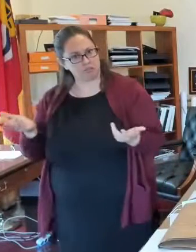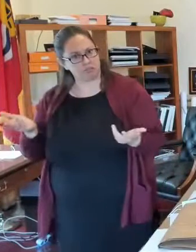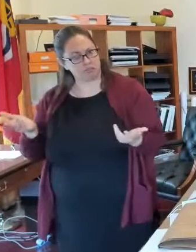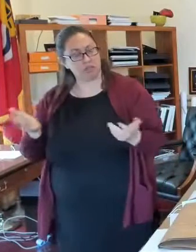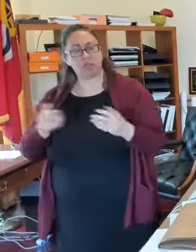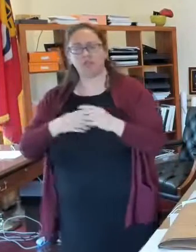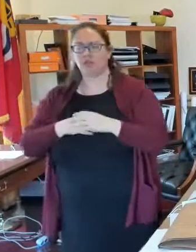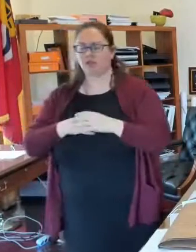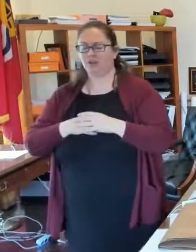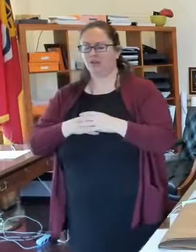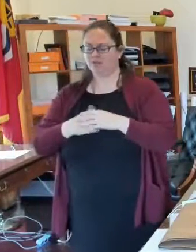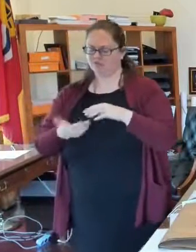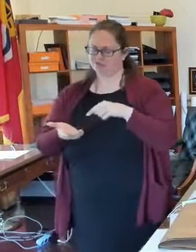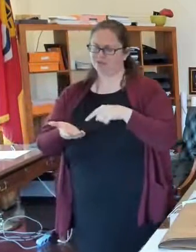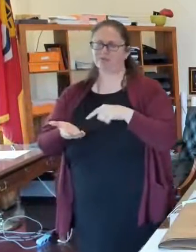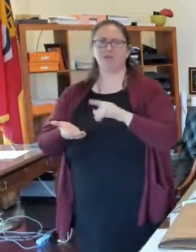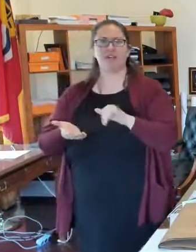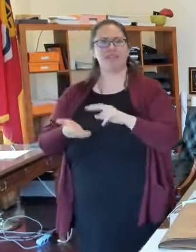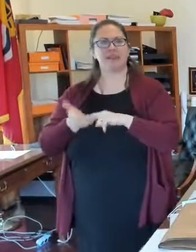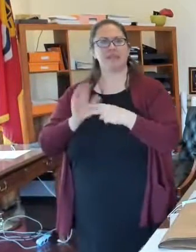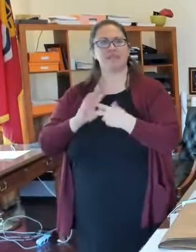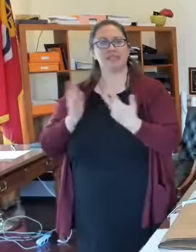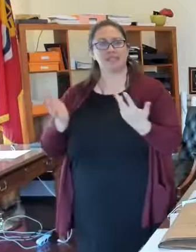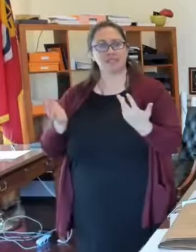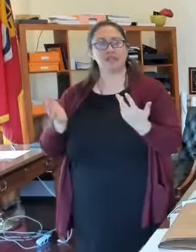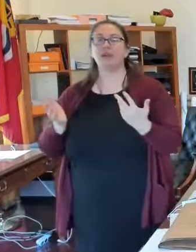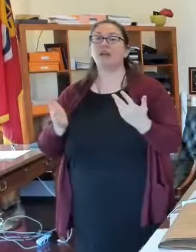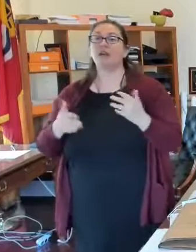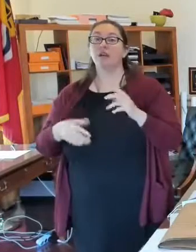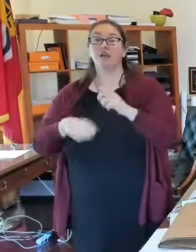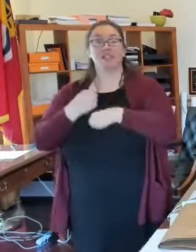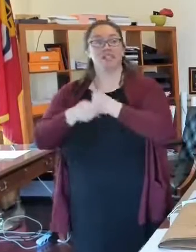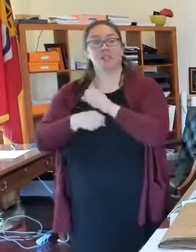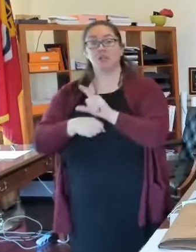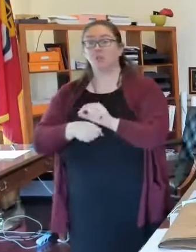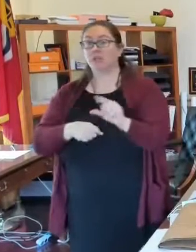is that 2020 has been a heck of a year. We